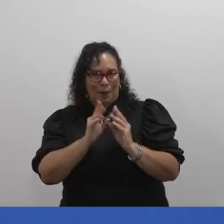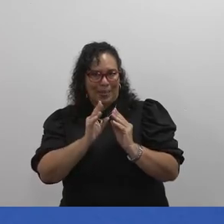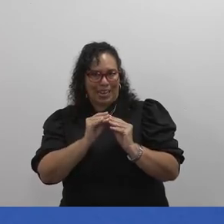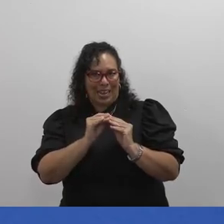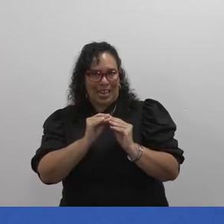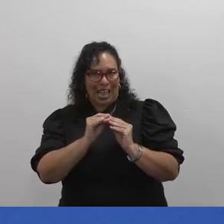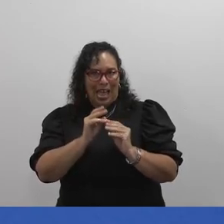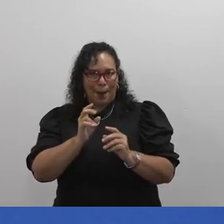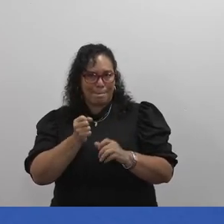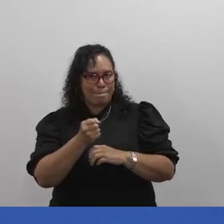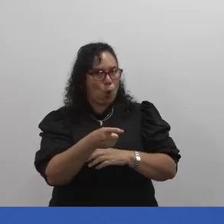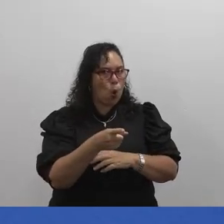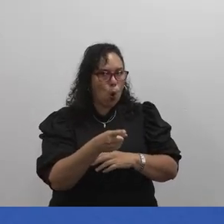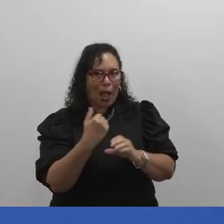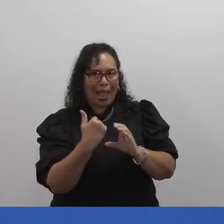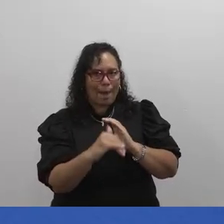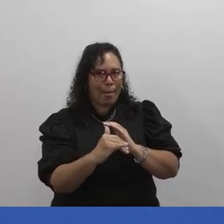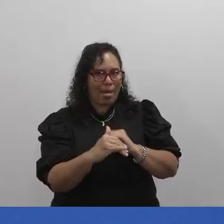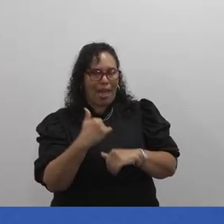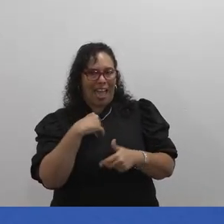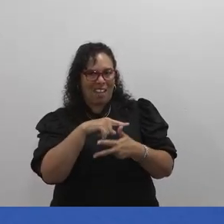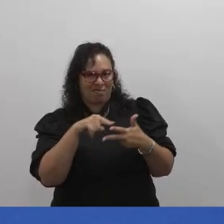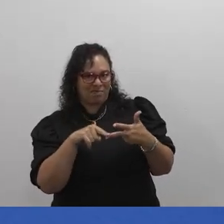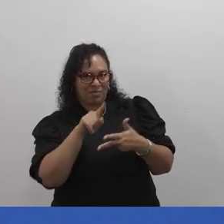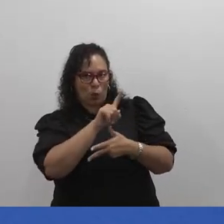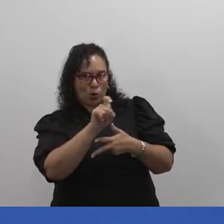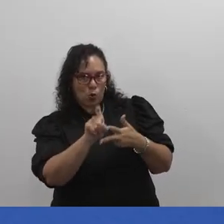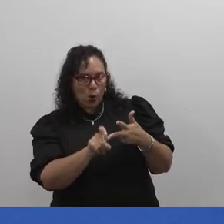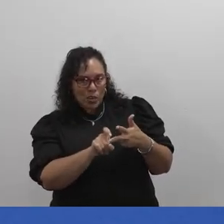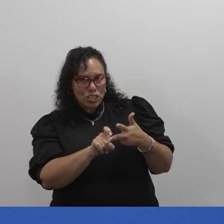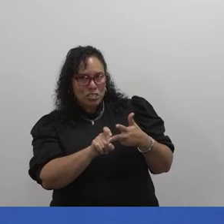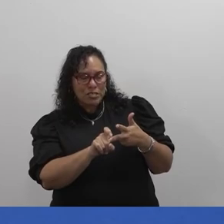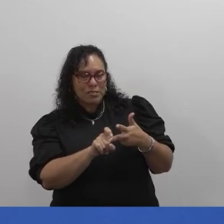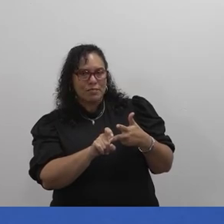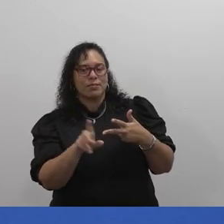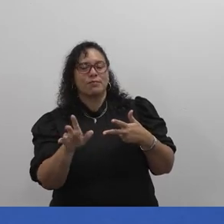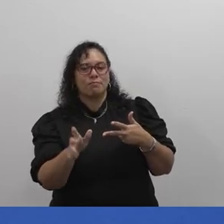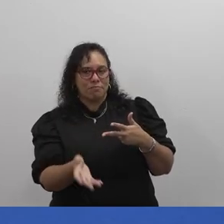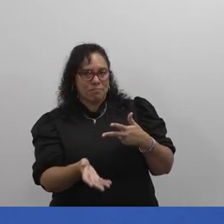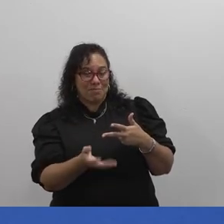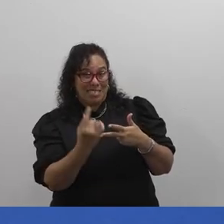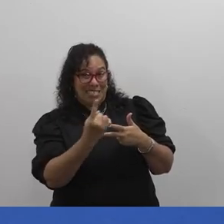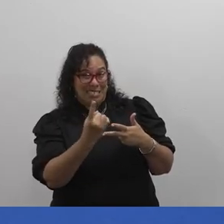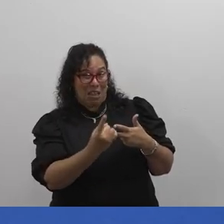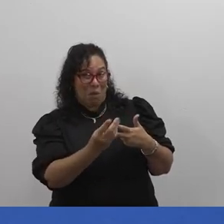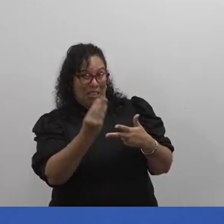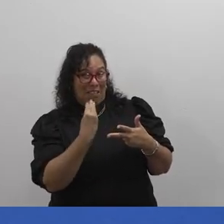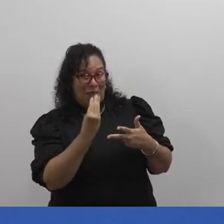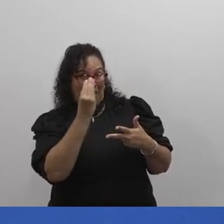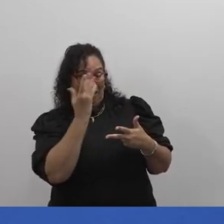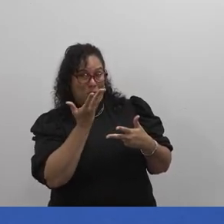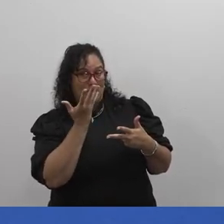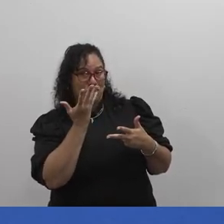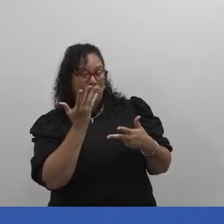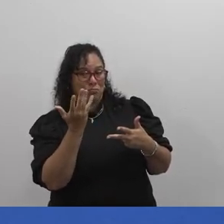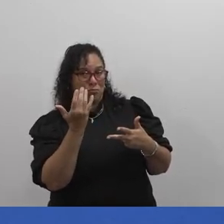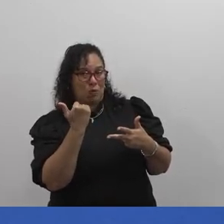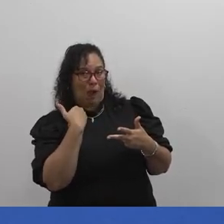I fire off an email that says, I had three questions on the consent calendar. Can someone get me the information so